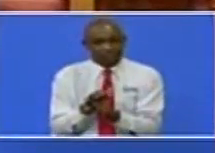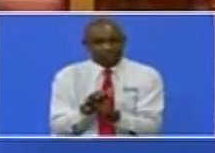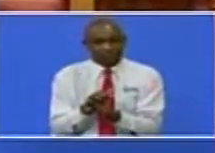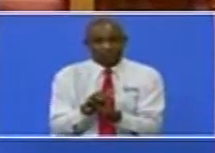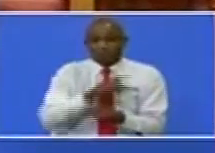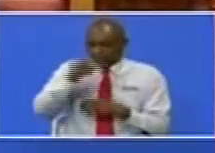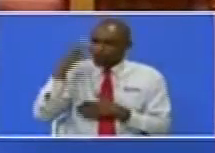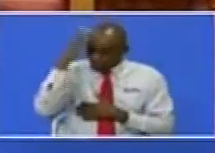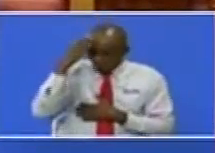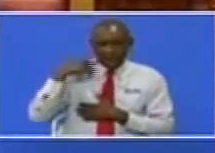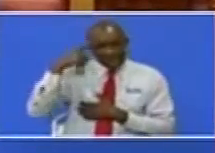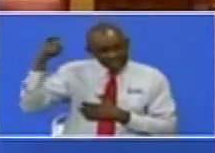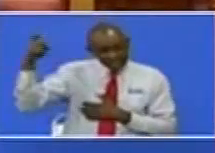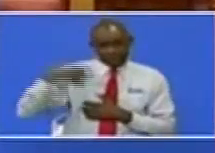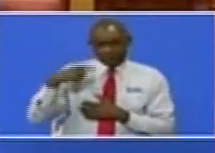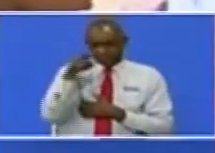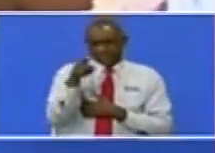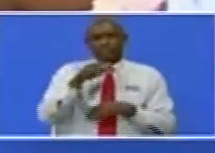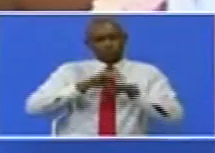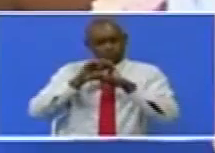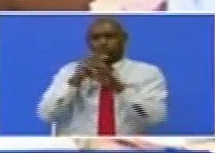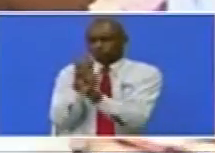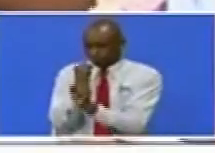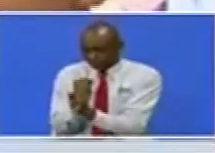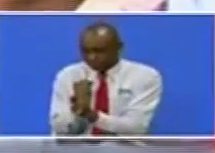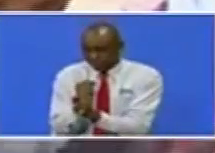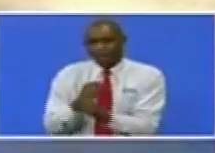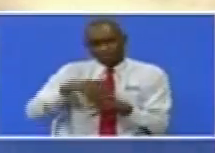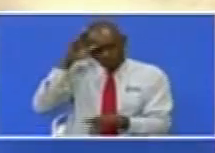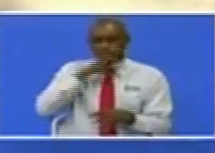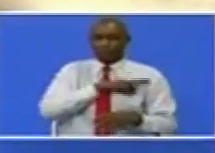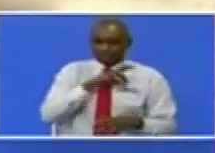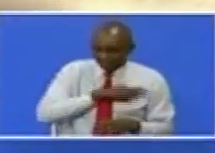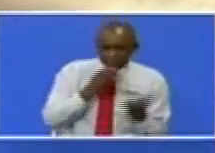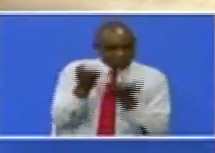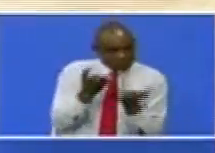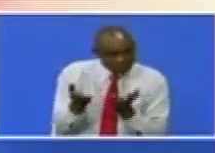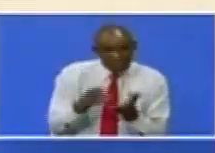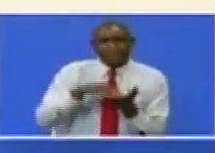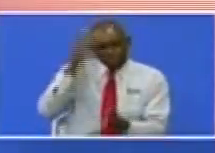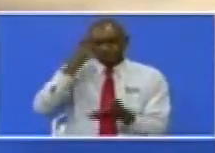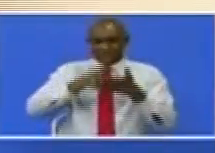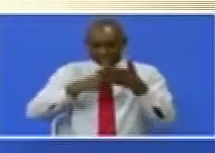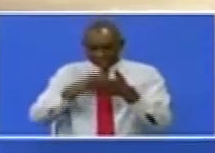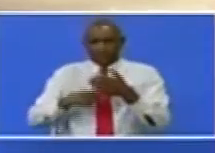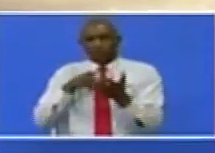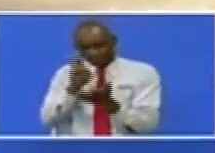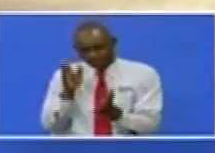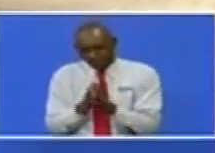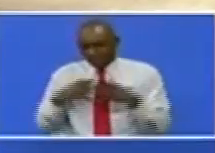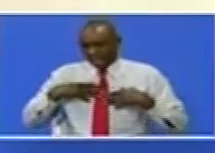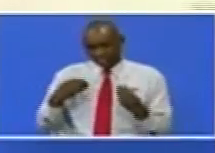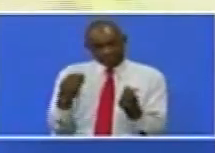We all know that our dreams for decent jobs, more profitable businesses, and more taxes to pay for our